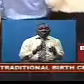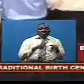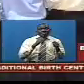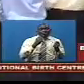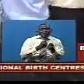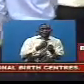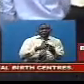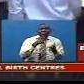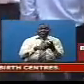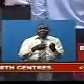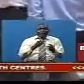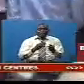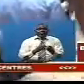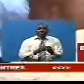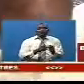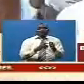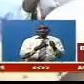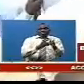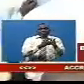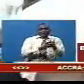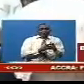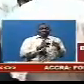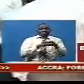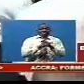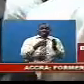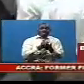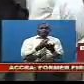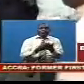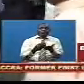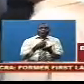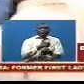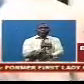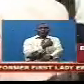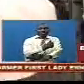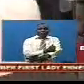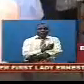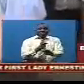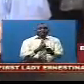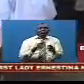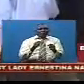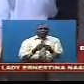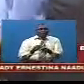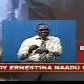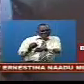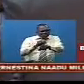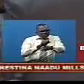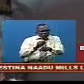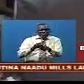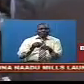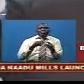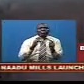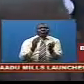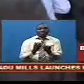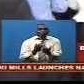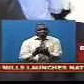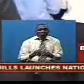from the Debt Management and Compliance Unit of the Ghana Revenue Authority has stormed two hotels and a security company out